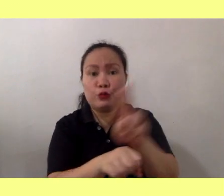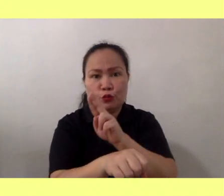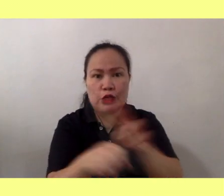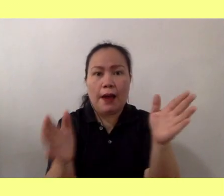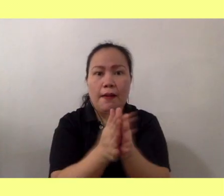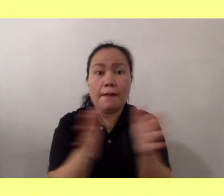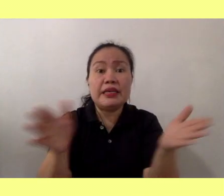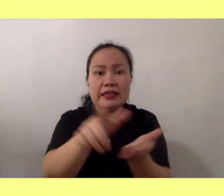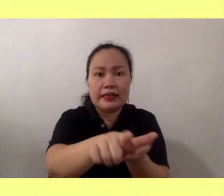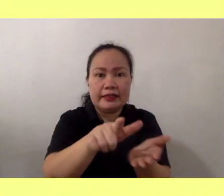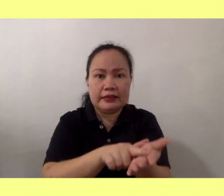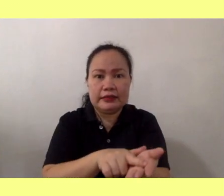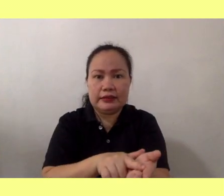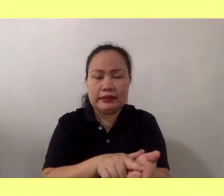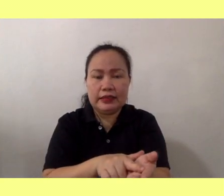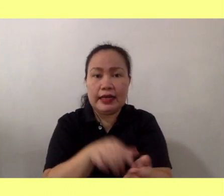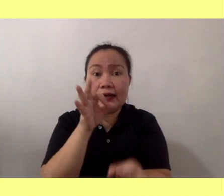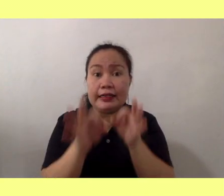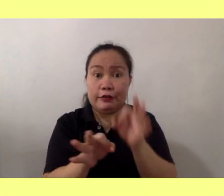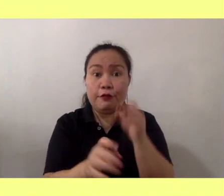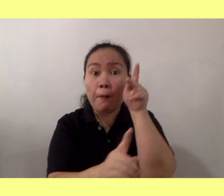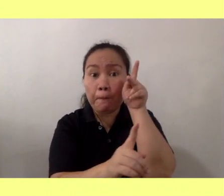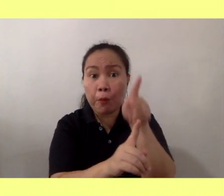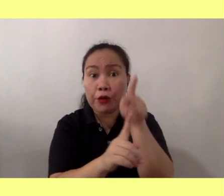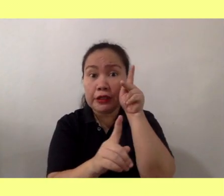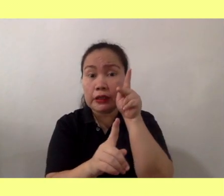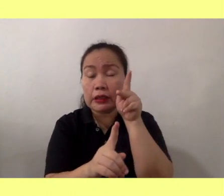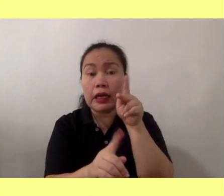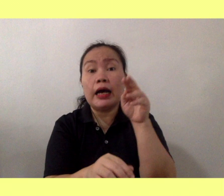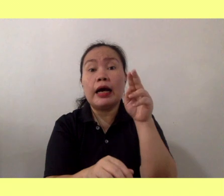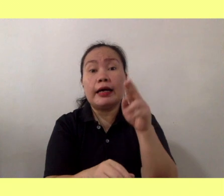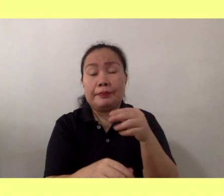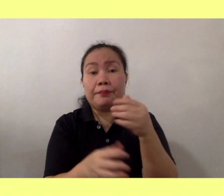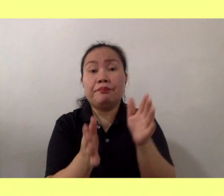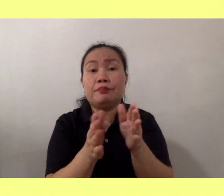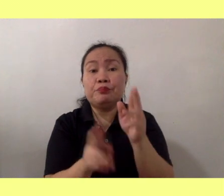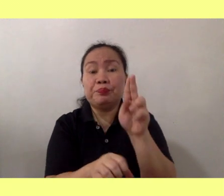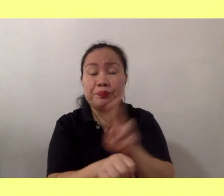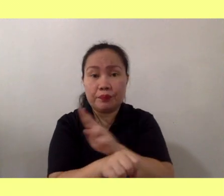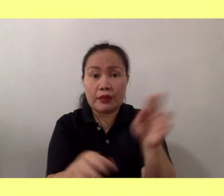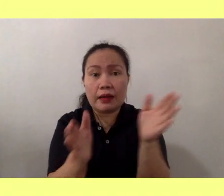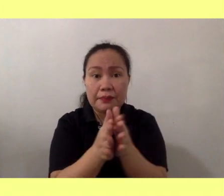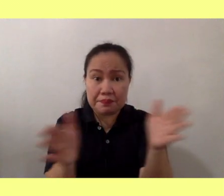Diba, diniscuss natin dun sa previous slide na kapag point, it is named